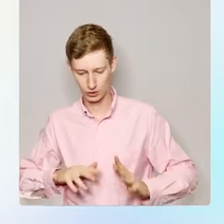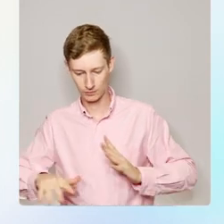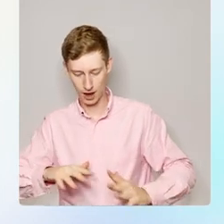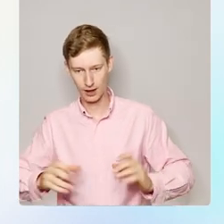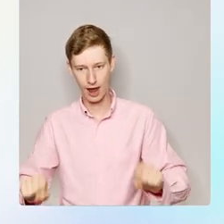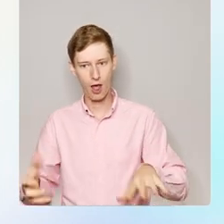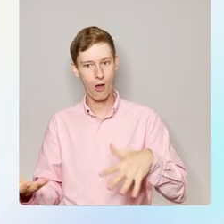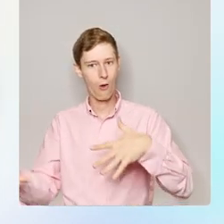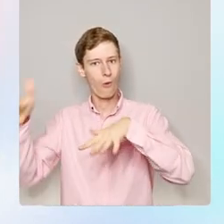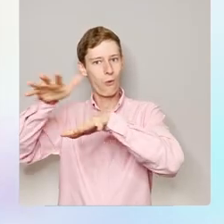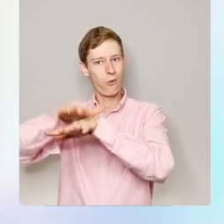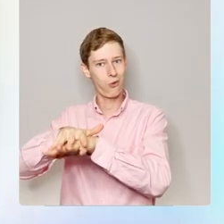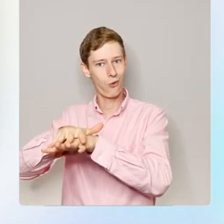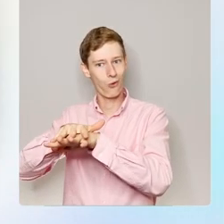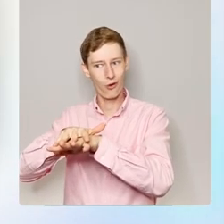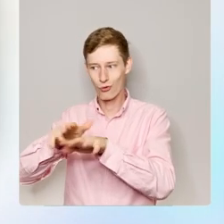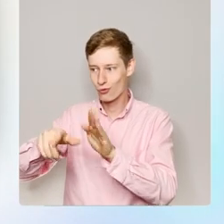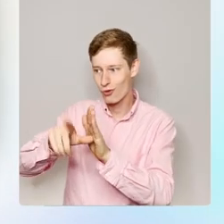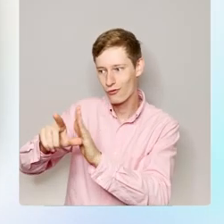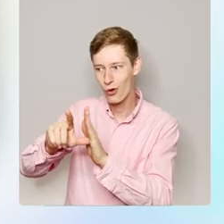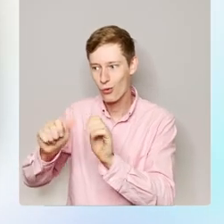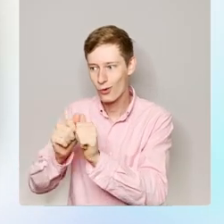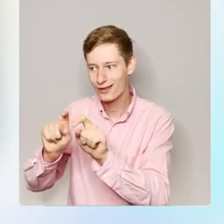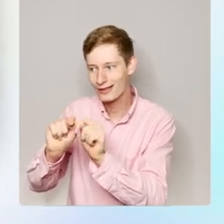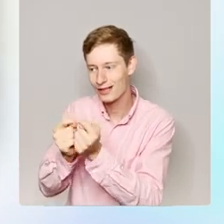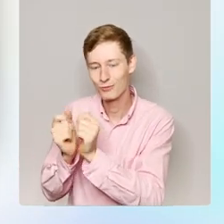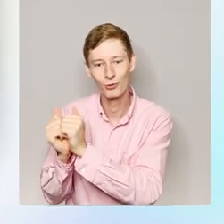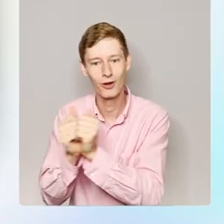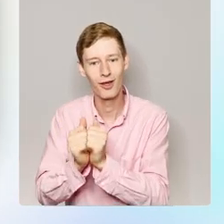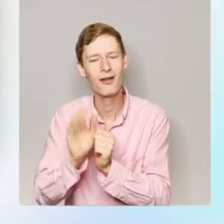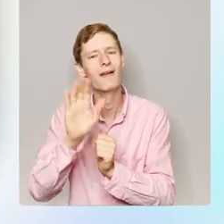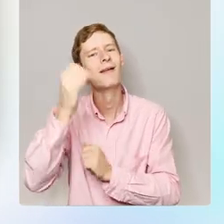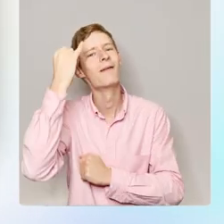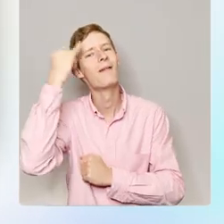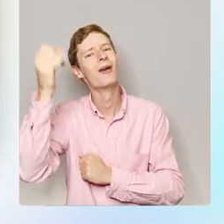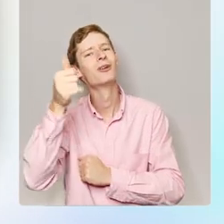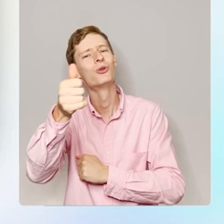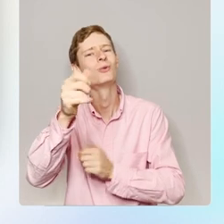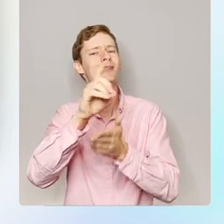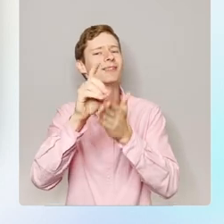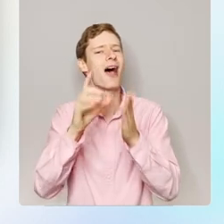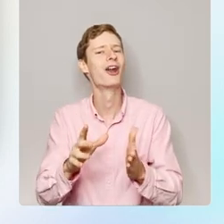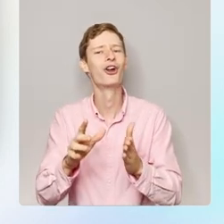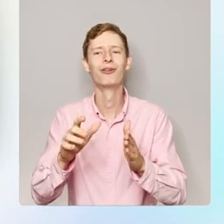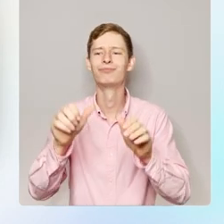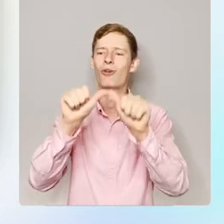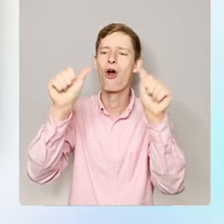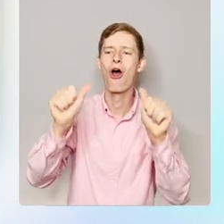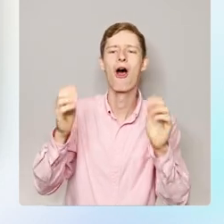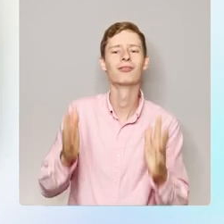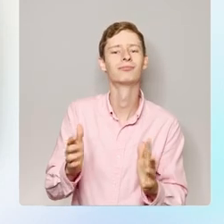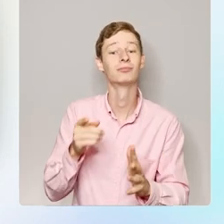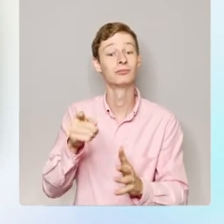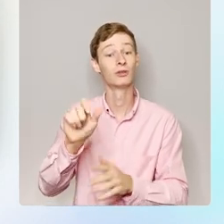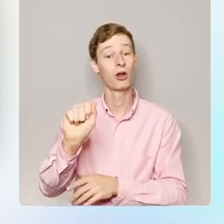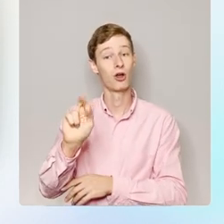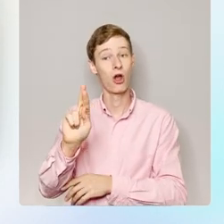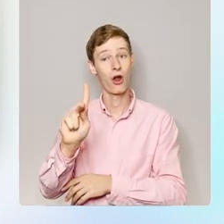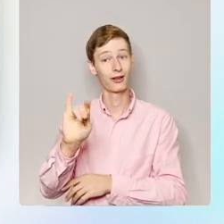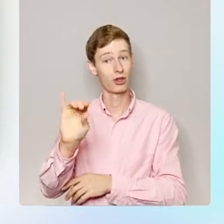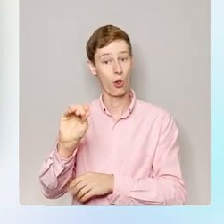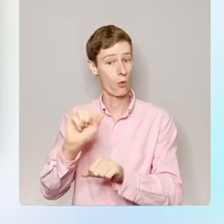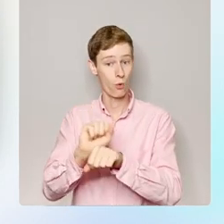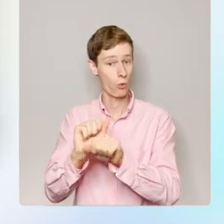collaboratively with their teams. So imagine you're an architect or a designer. Arkio augments your workflow